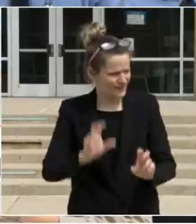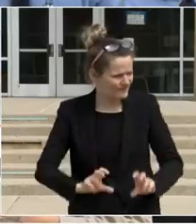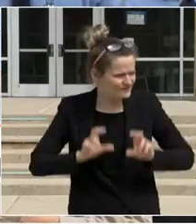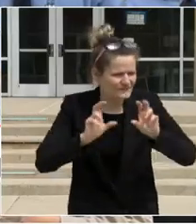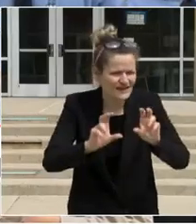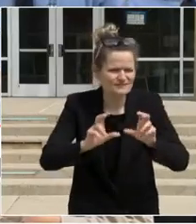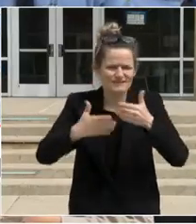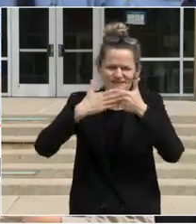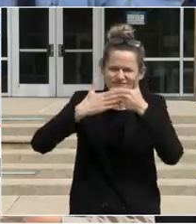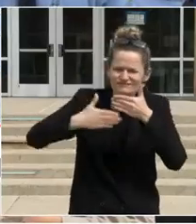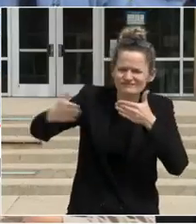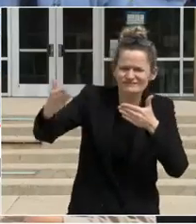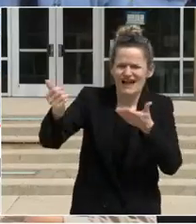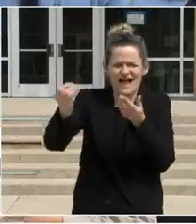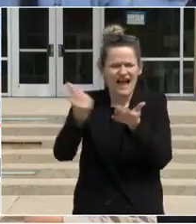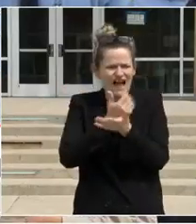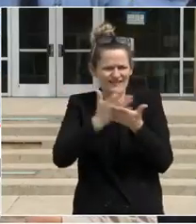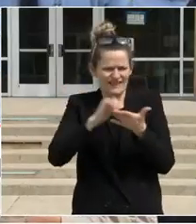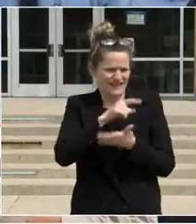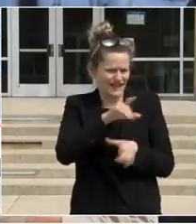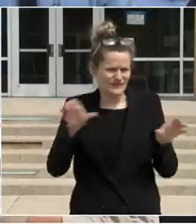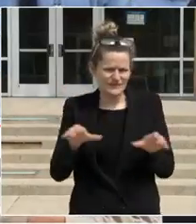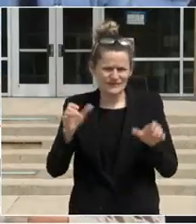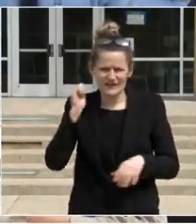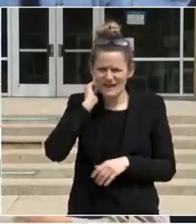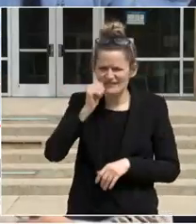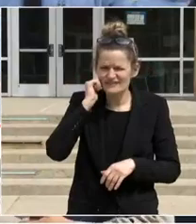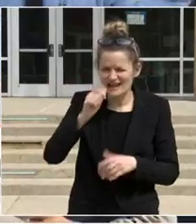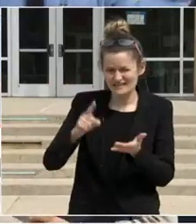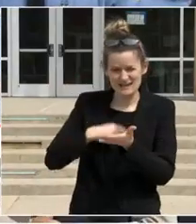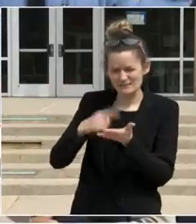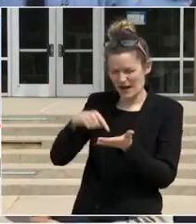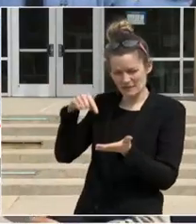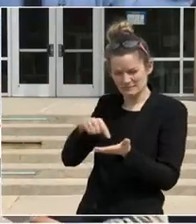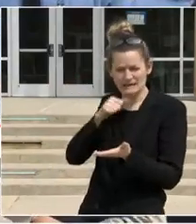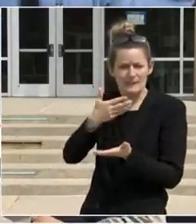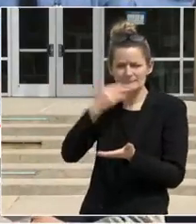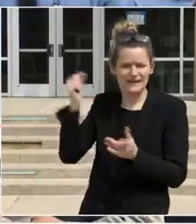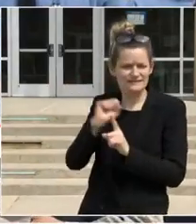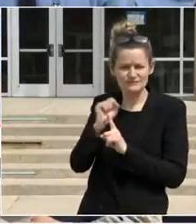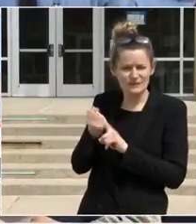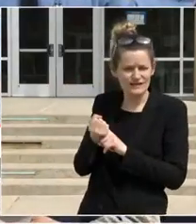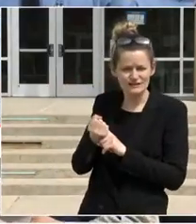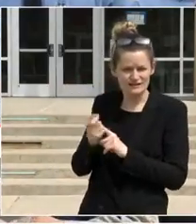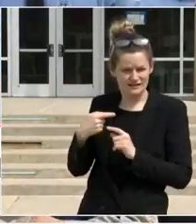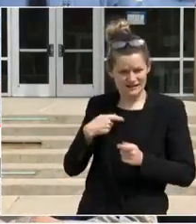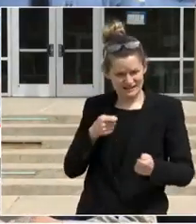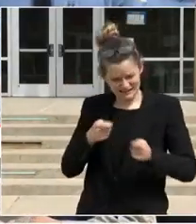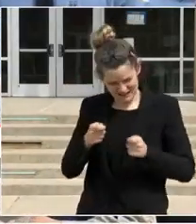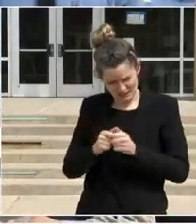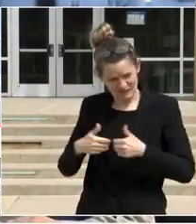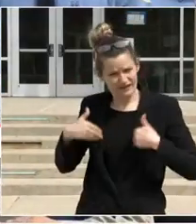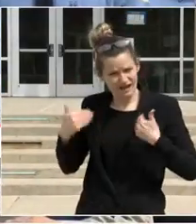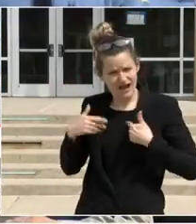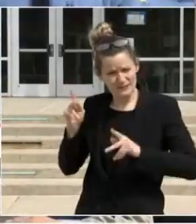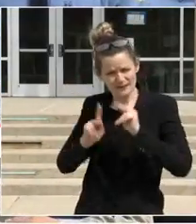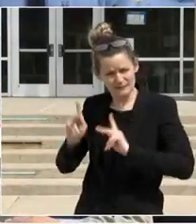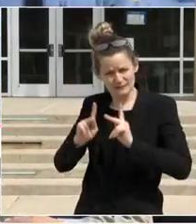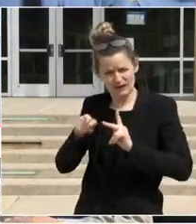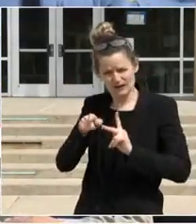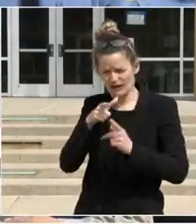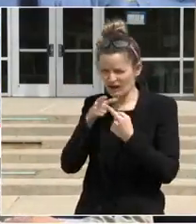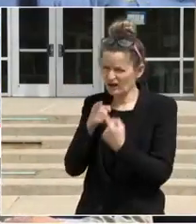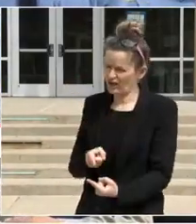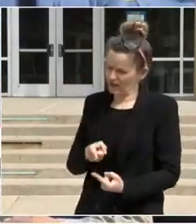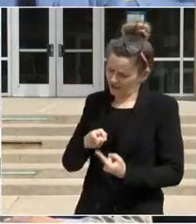in and day out, and maybe not the best situation. Sometimes we know that dealing with young people can be a struggle sometimes. God knows, right? But